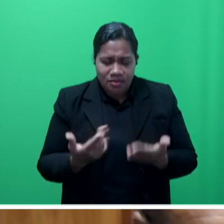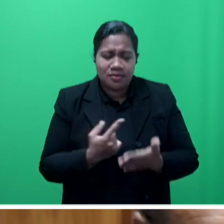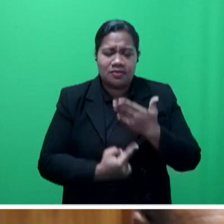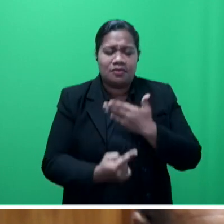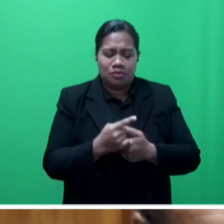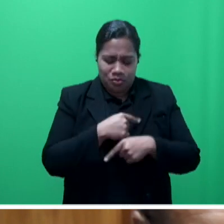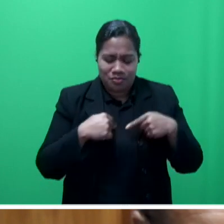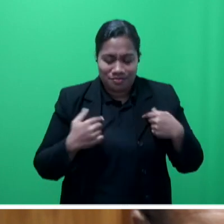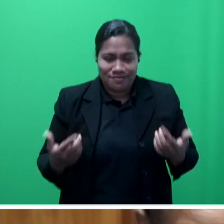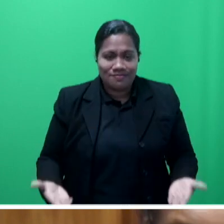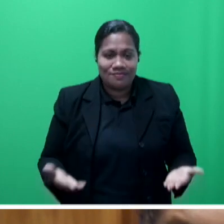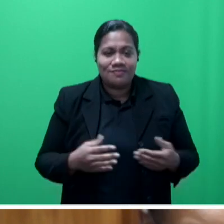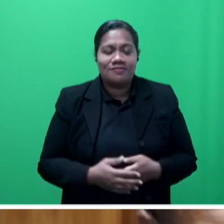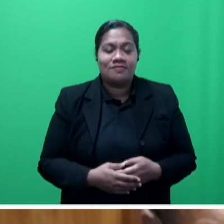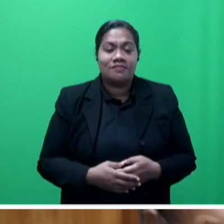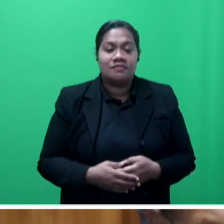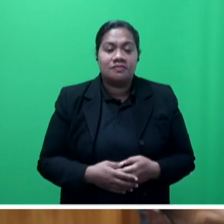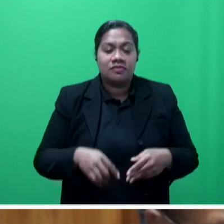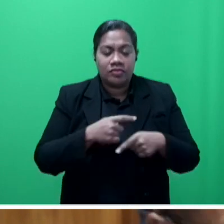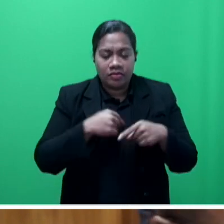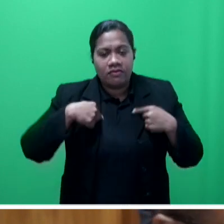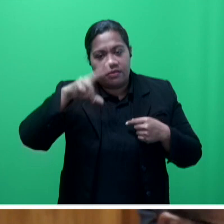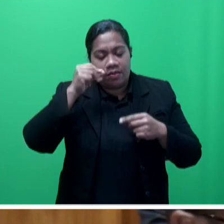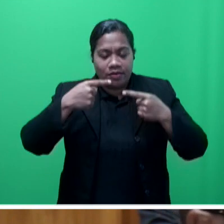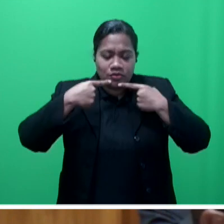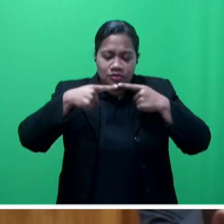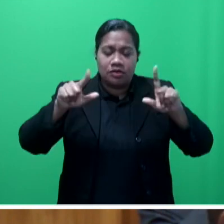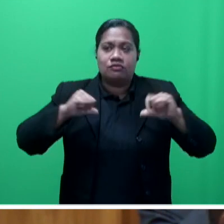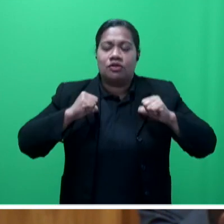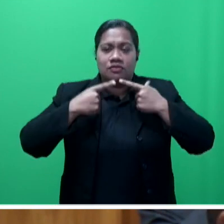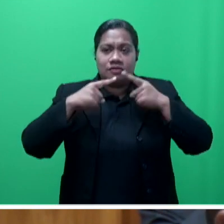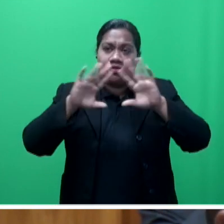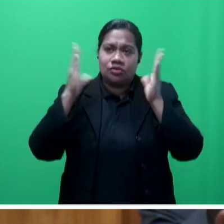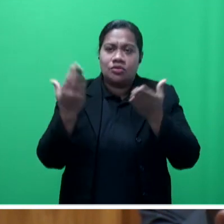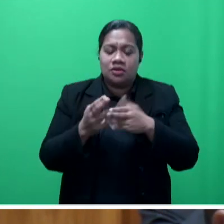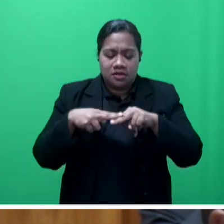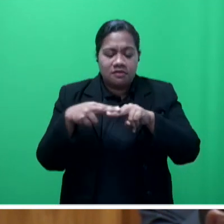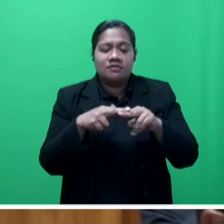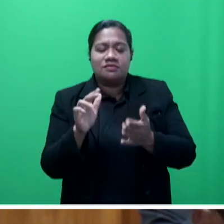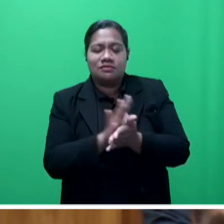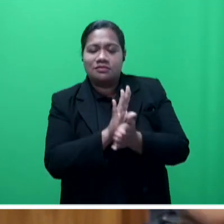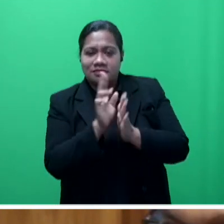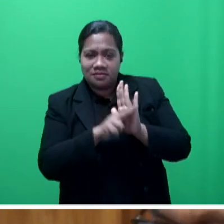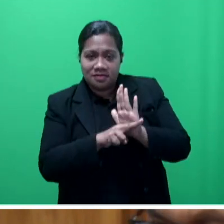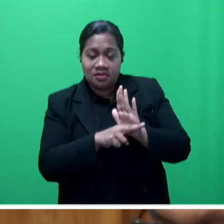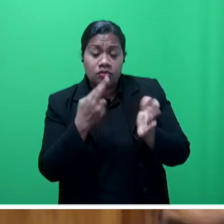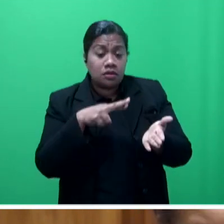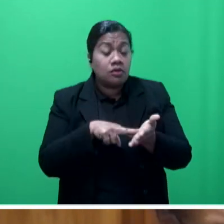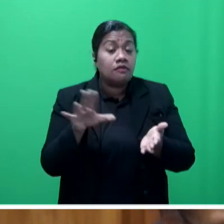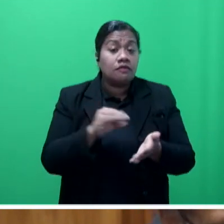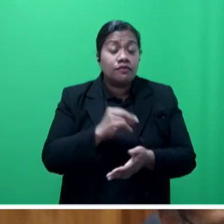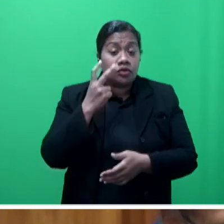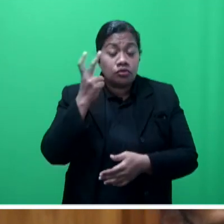we are able to proudly announce to the world that Fiji is open for happiness. Reports from all the tourism operators is that